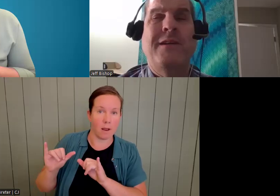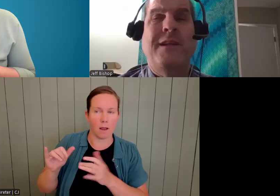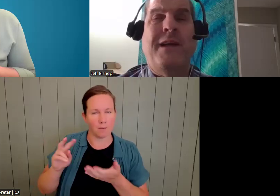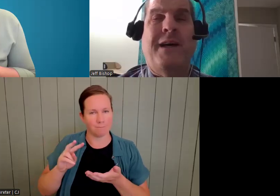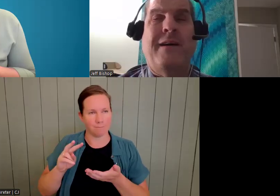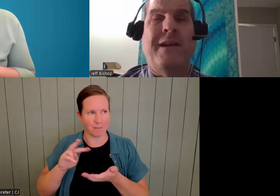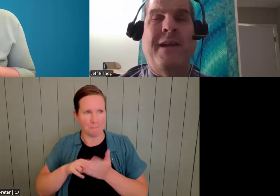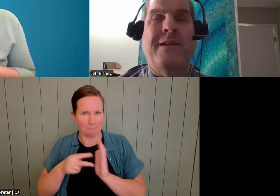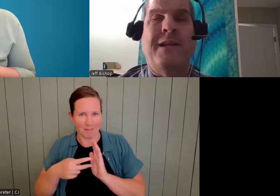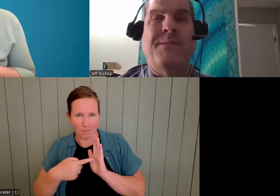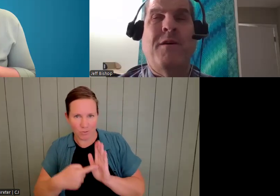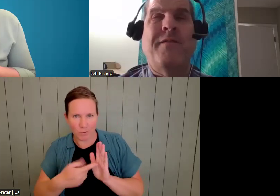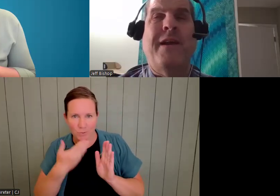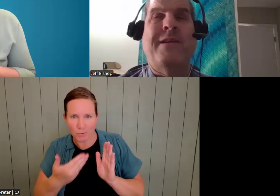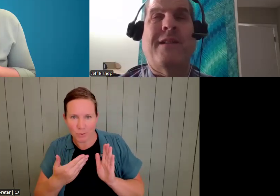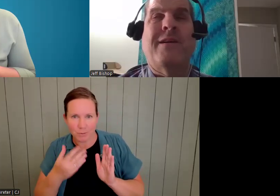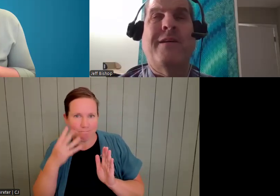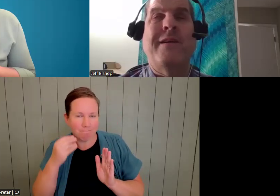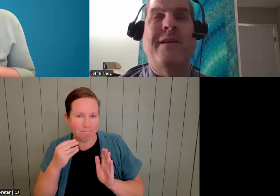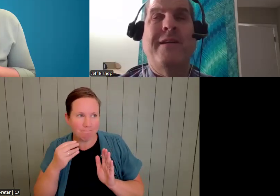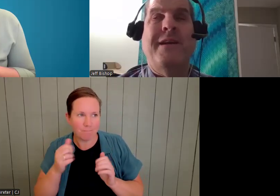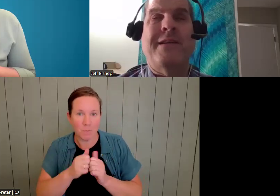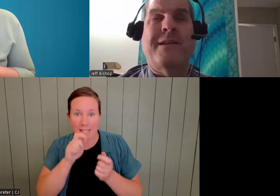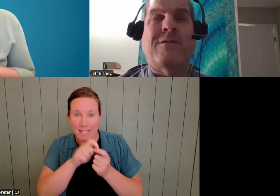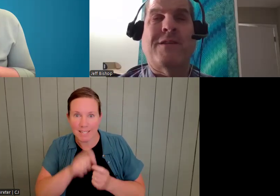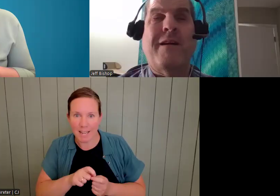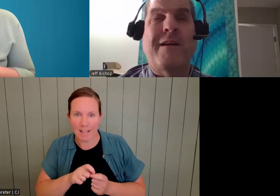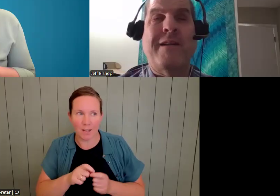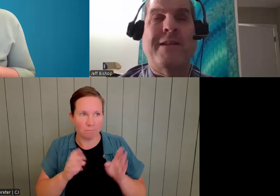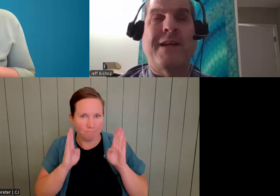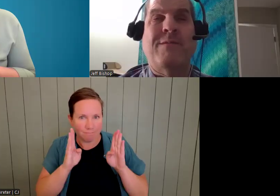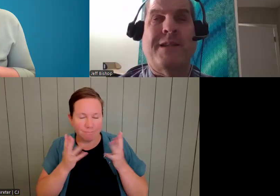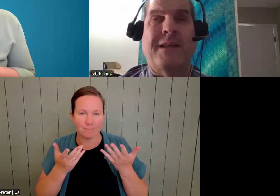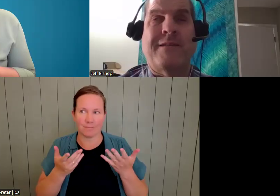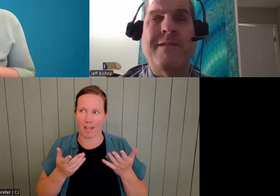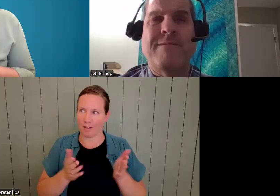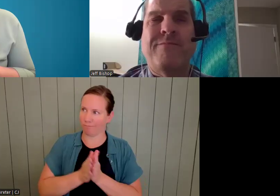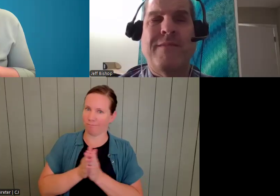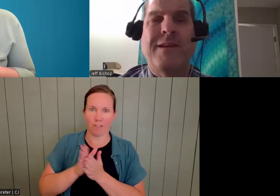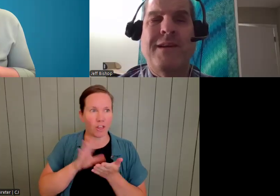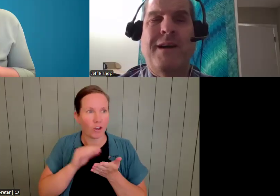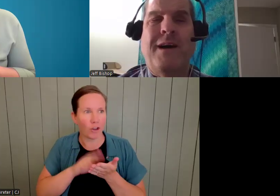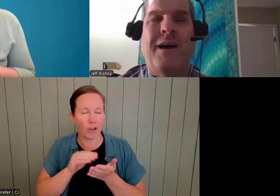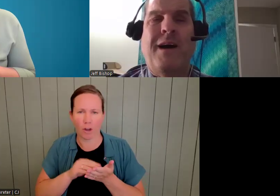detail. He's motivated to learn. He's a self-starter, these types of things, right?